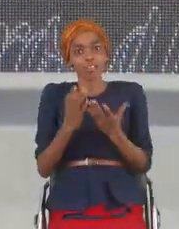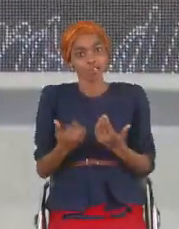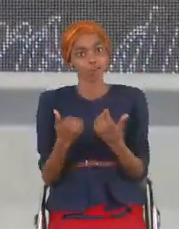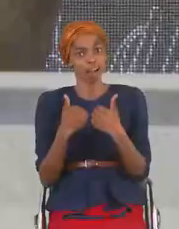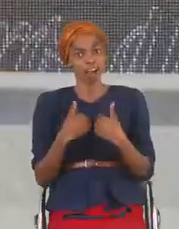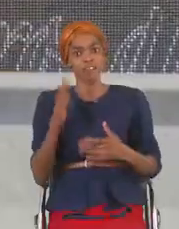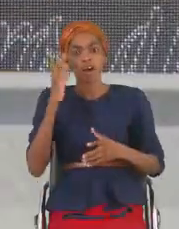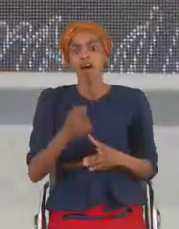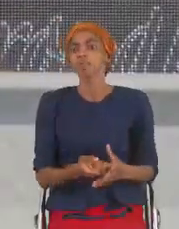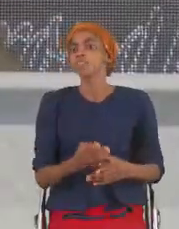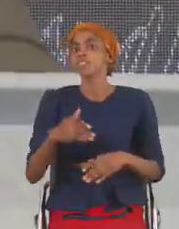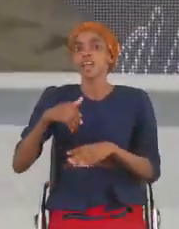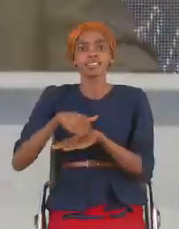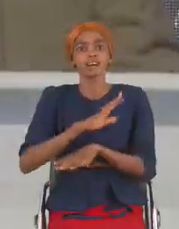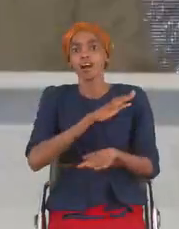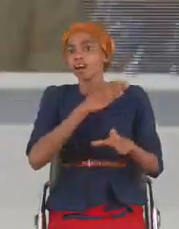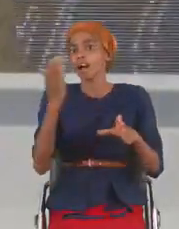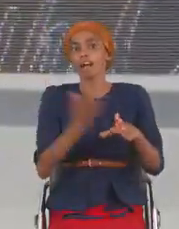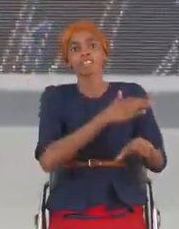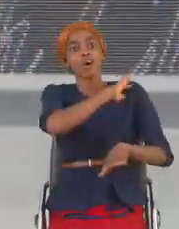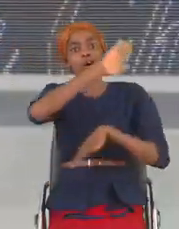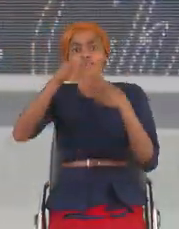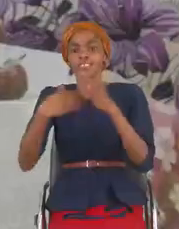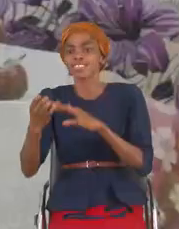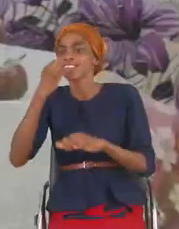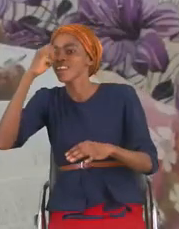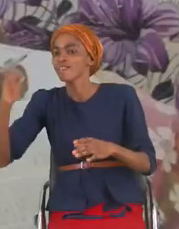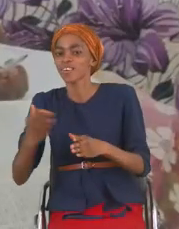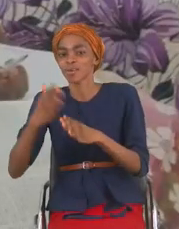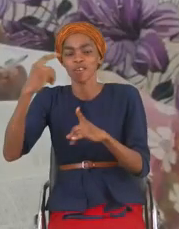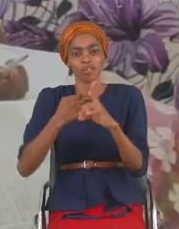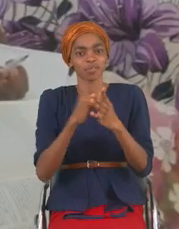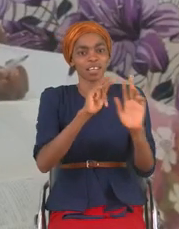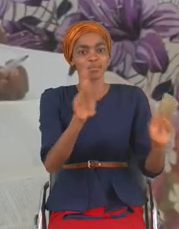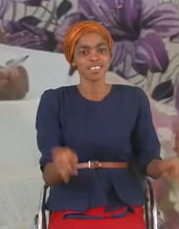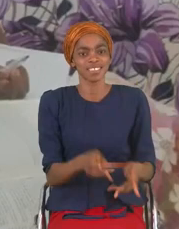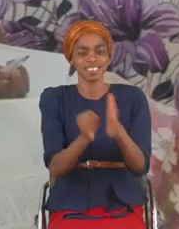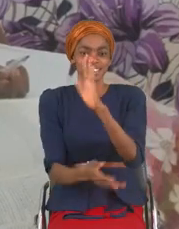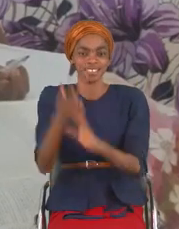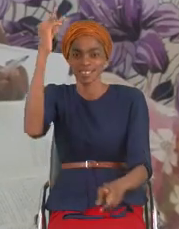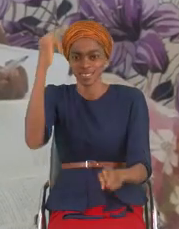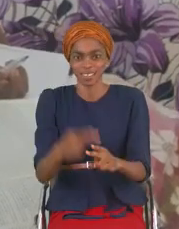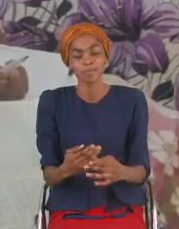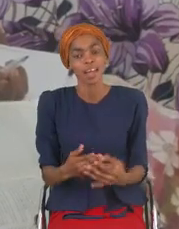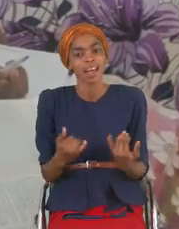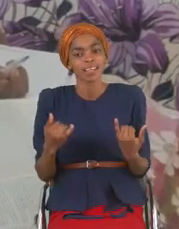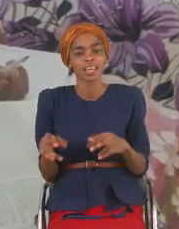will be sending all those things away from that place in Jesus' name. And look